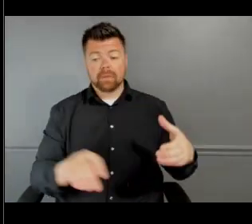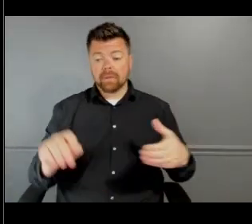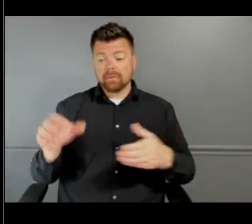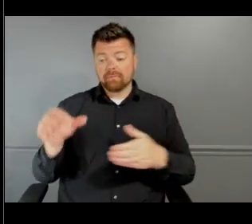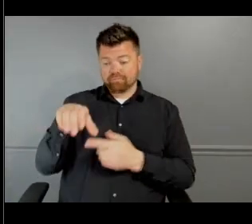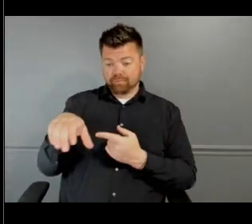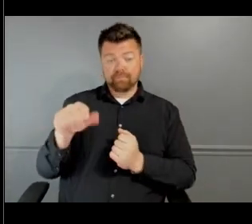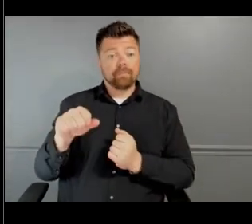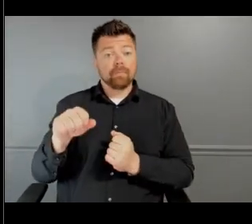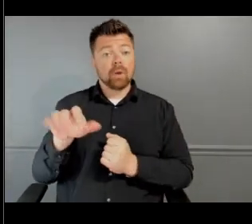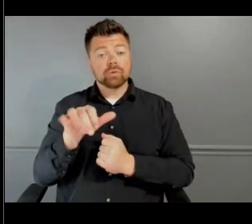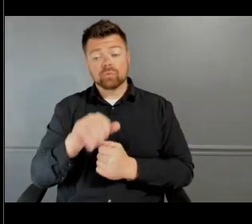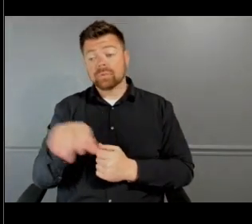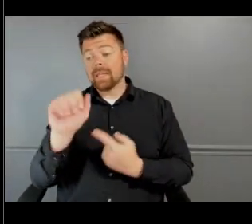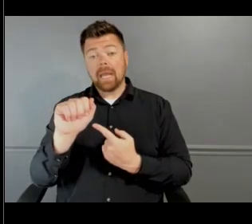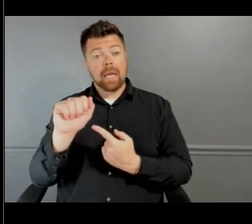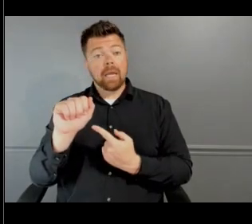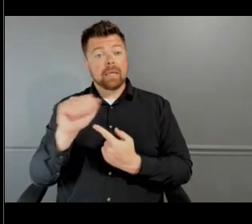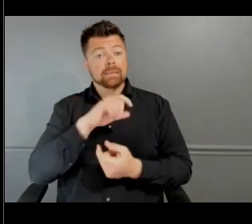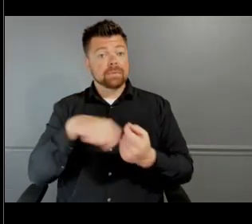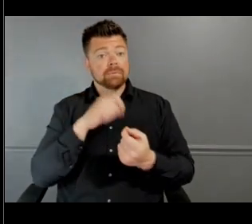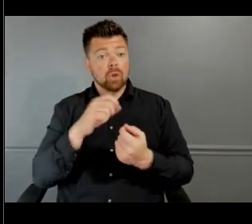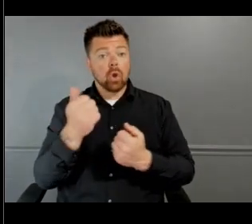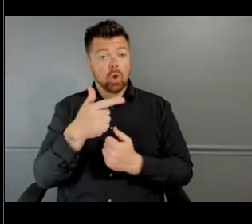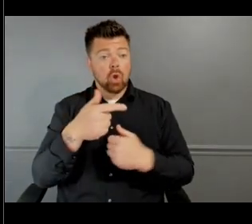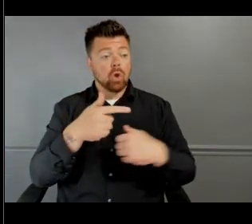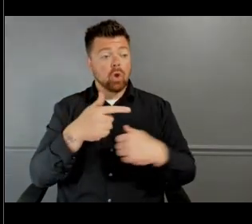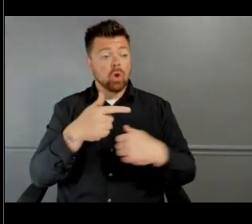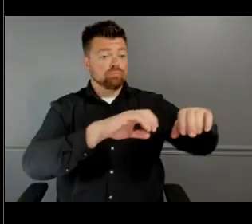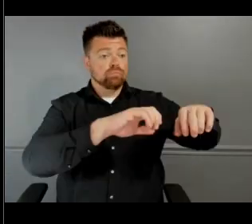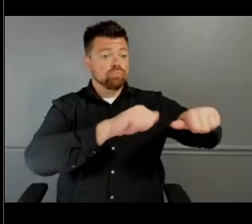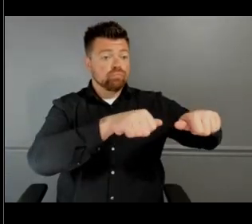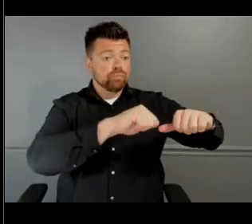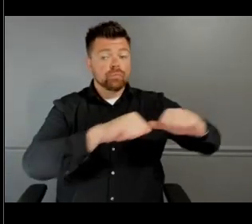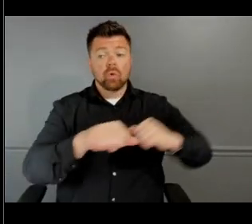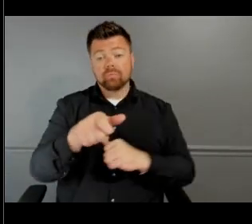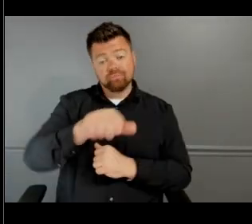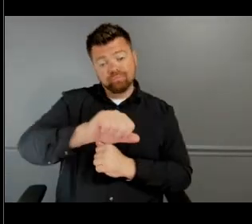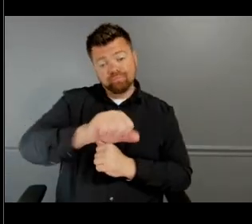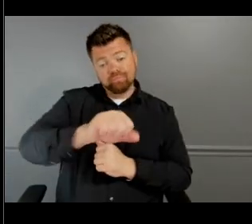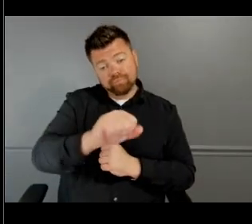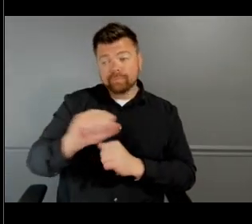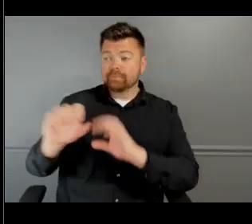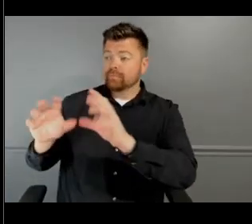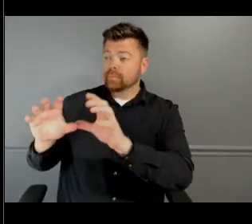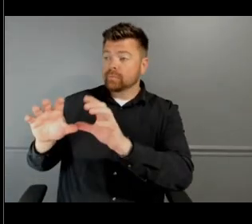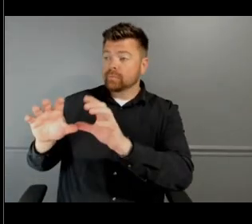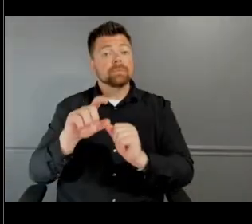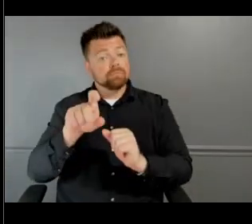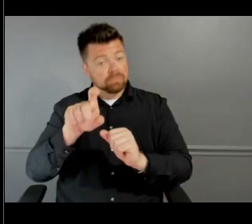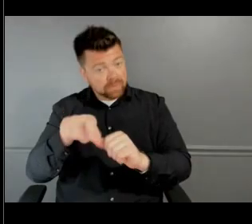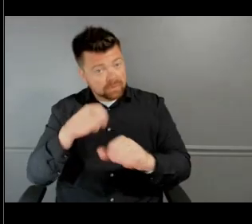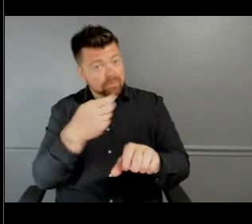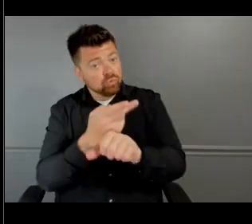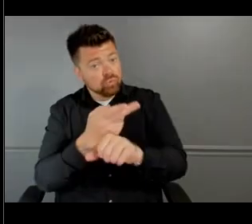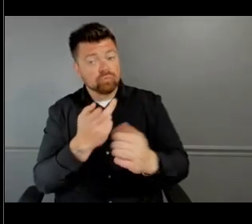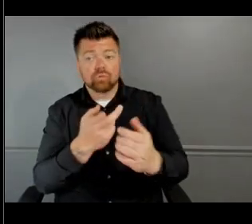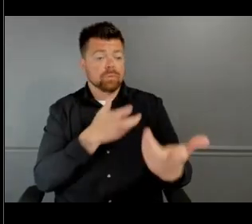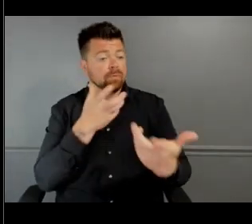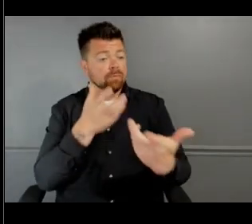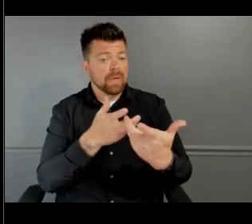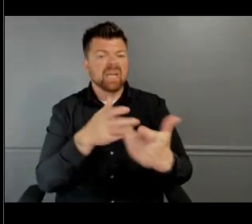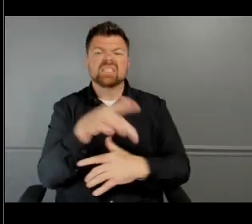A, all fixtures must be usable and meet clearance requirements. Now, with